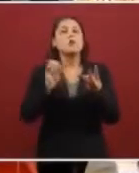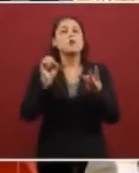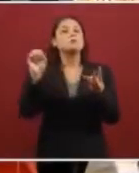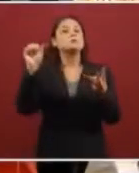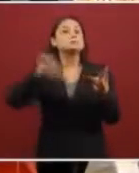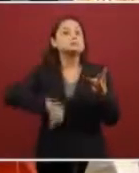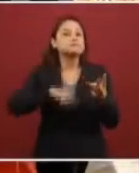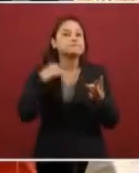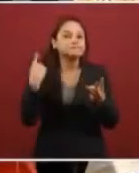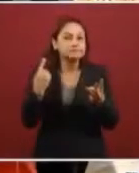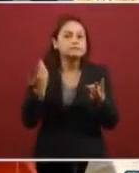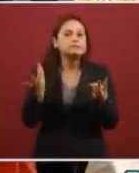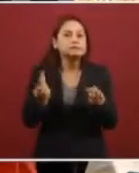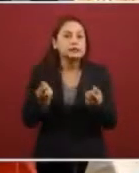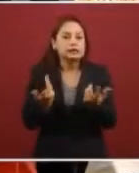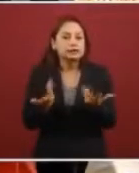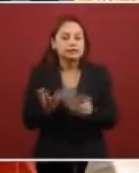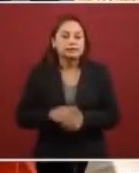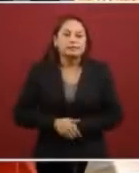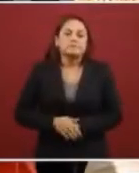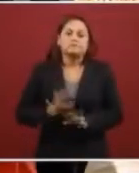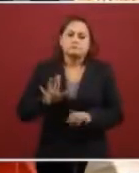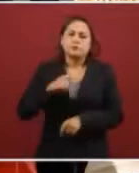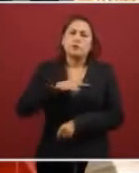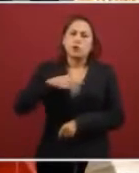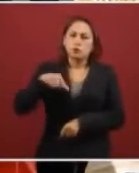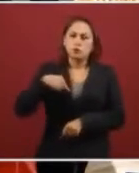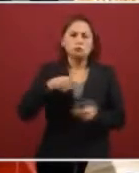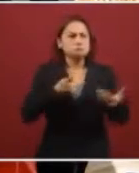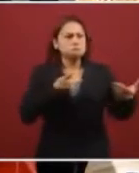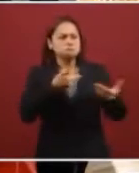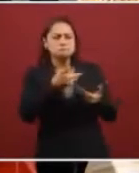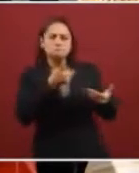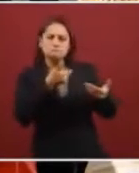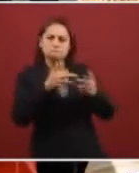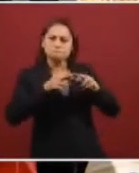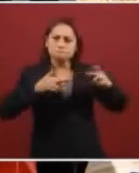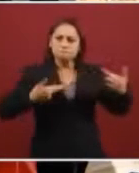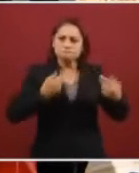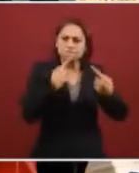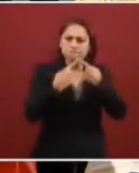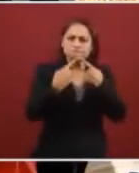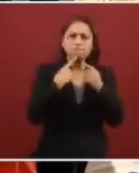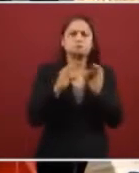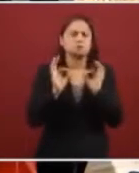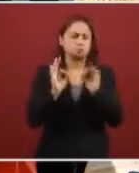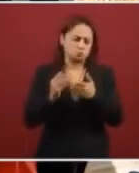con el says, gobierno our relationship de Estados is good Unidos. With the United States. Se va